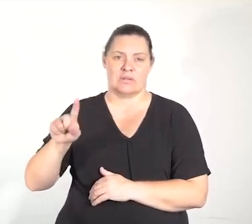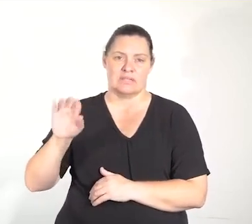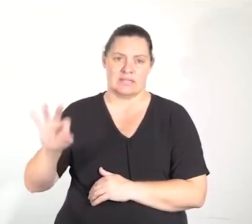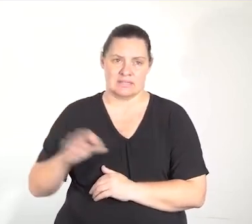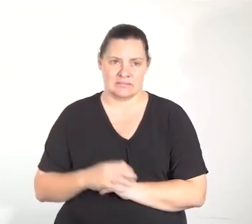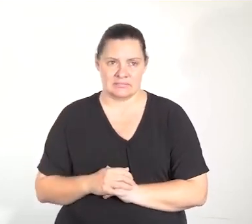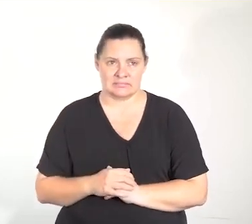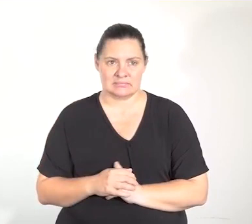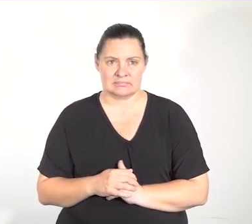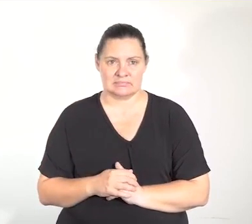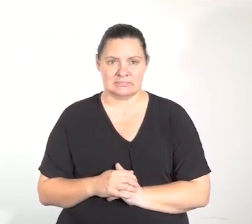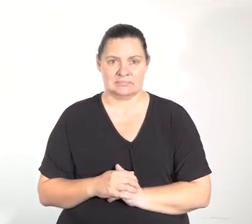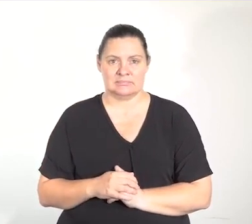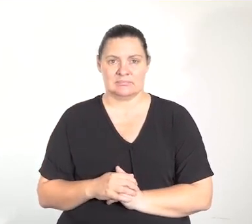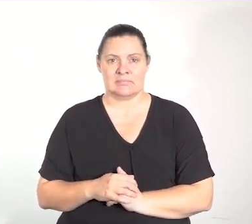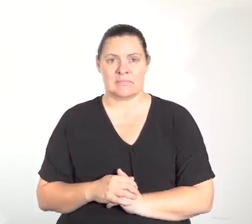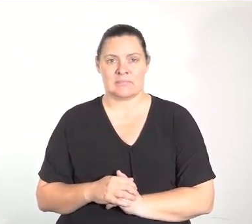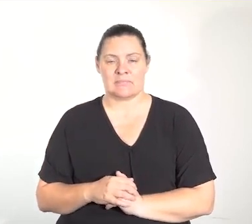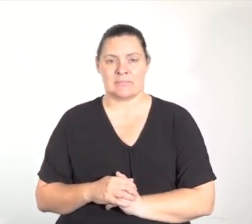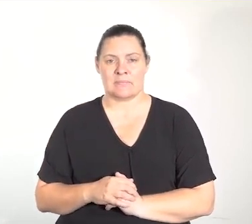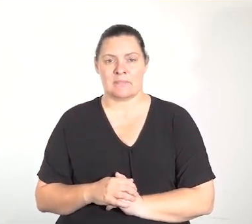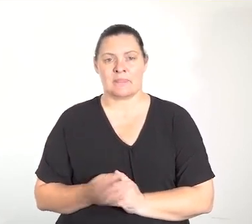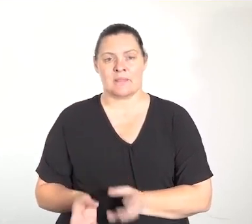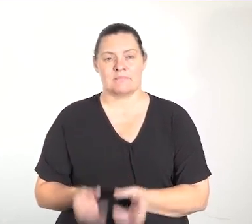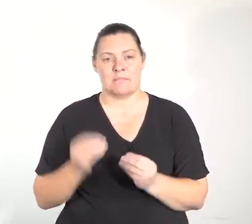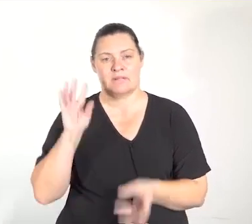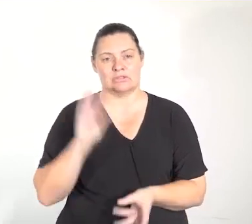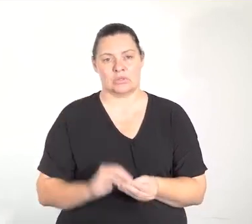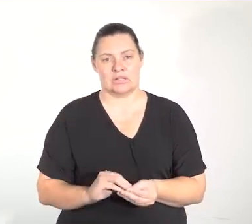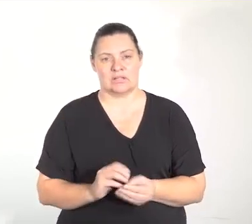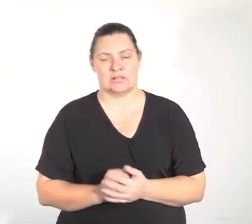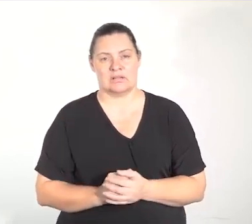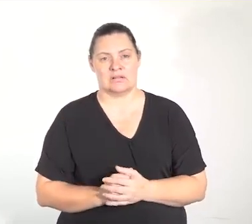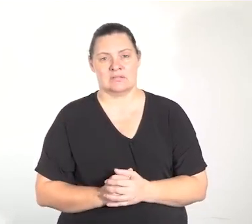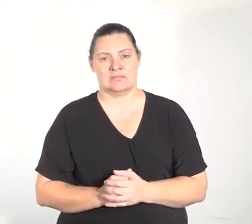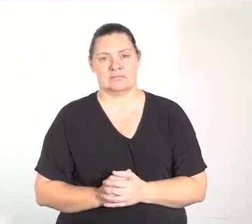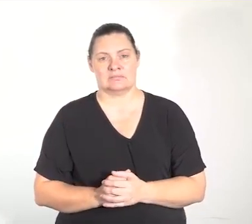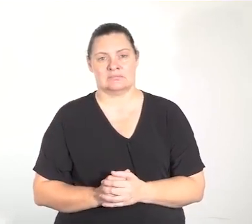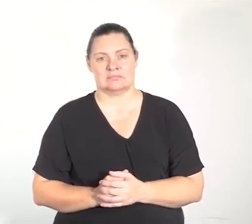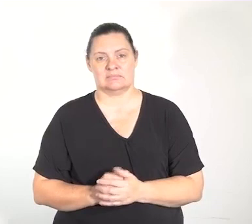675 rands and 13 cents. And that gives us a total of